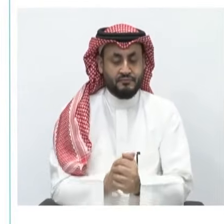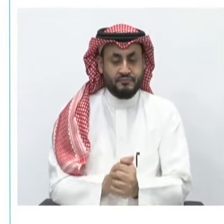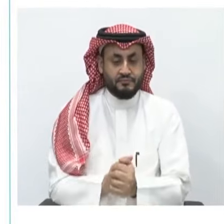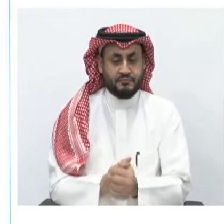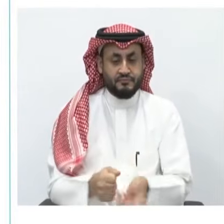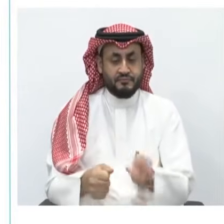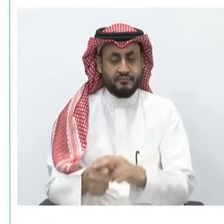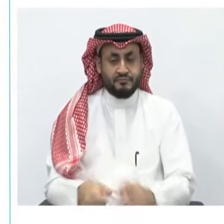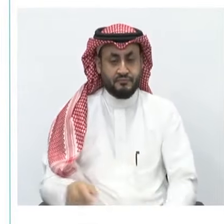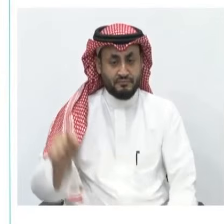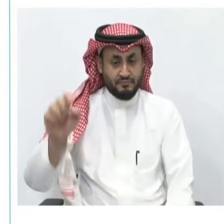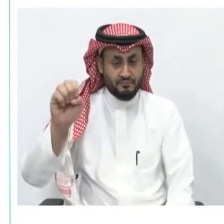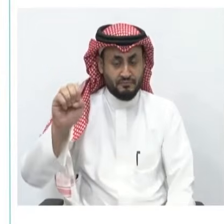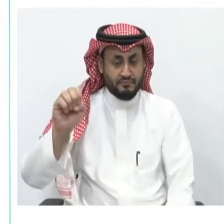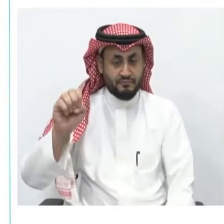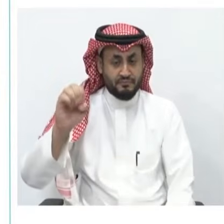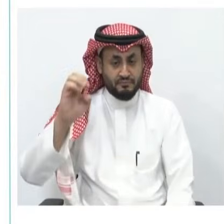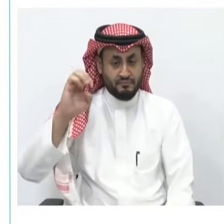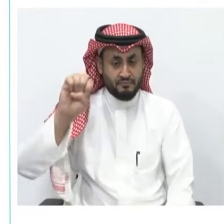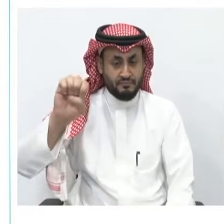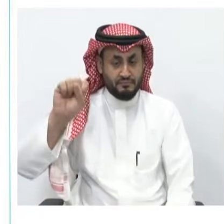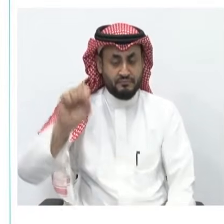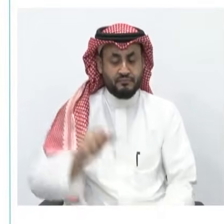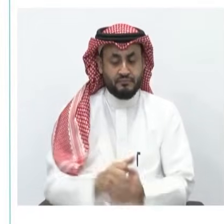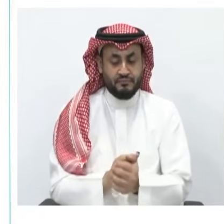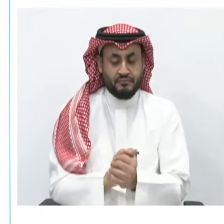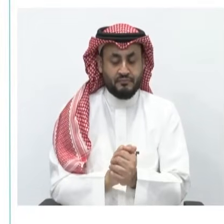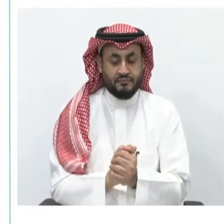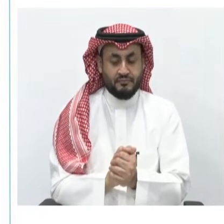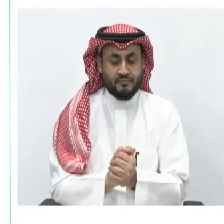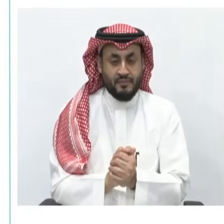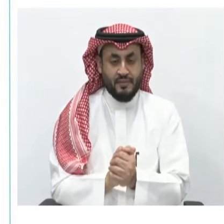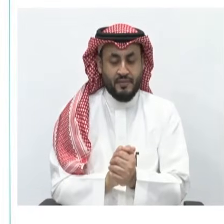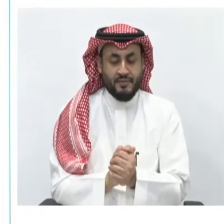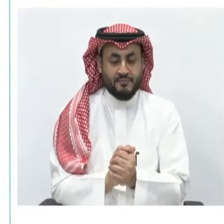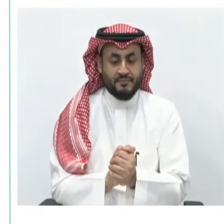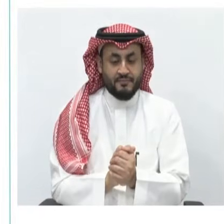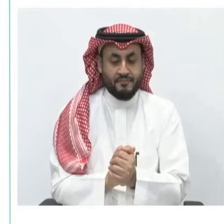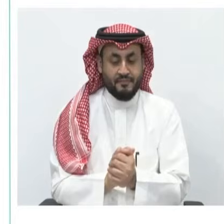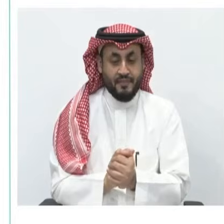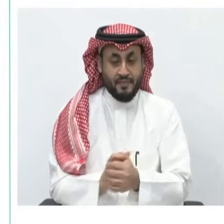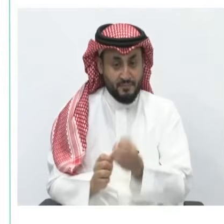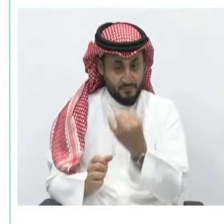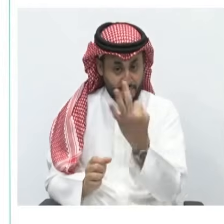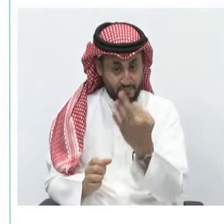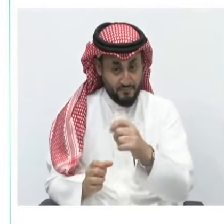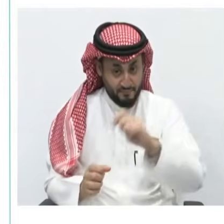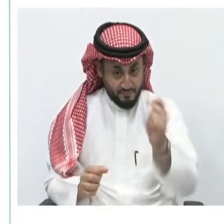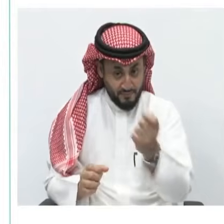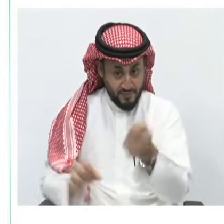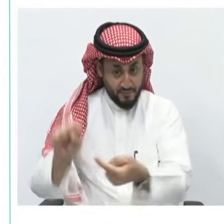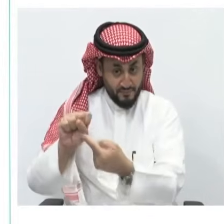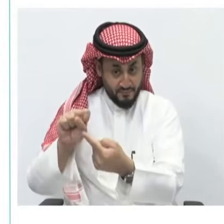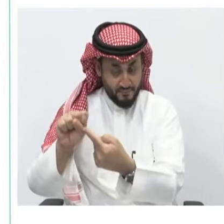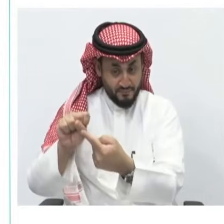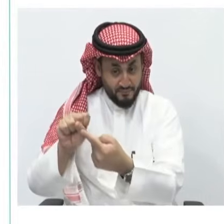and toes, toes, because they have 2. So with more than 1, 2, or 3, I